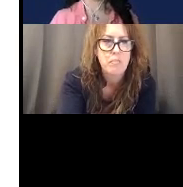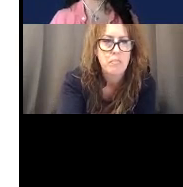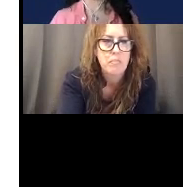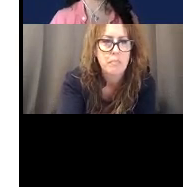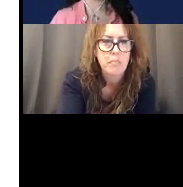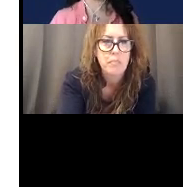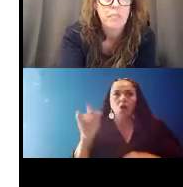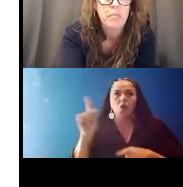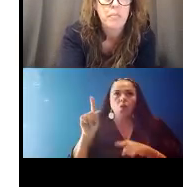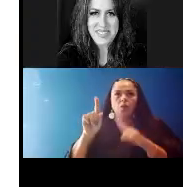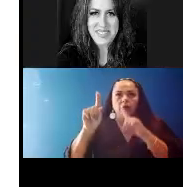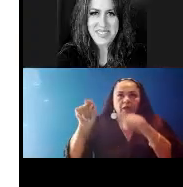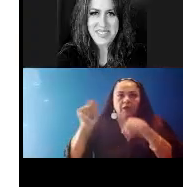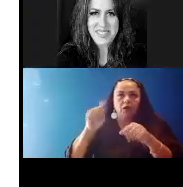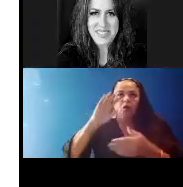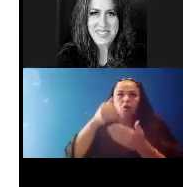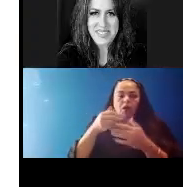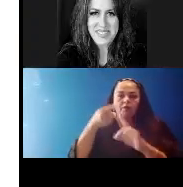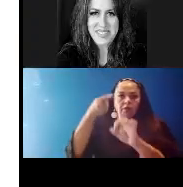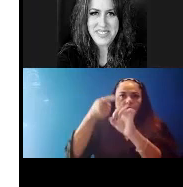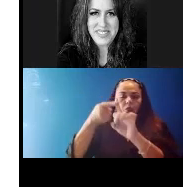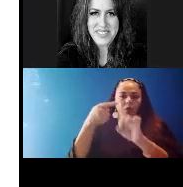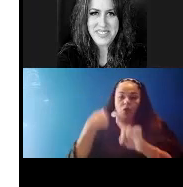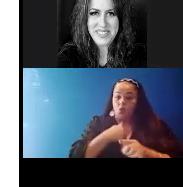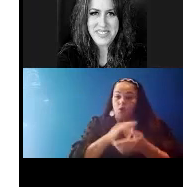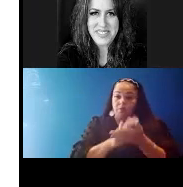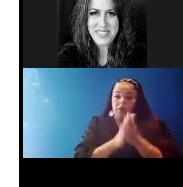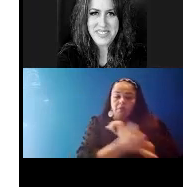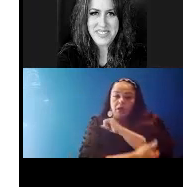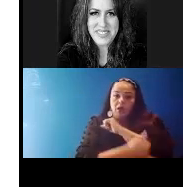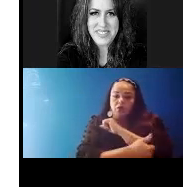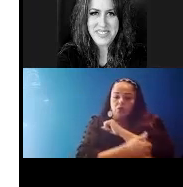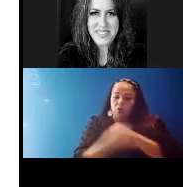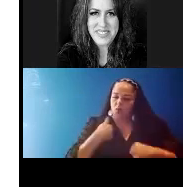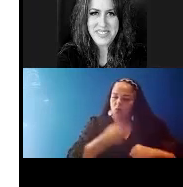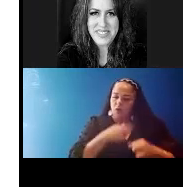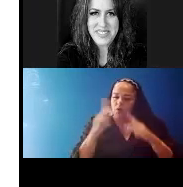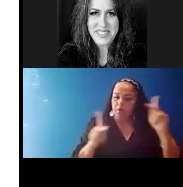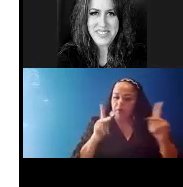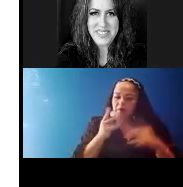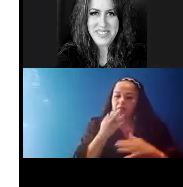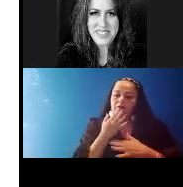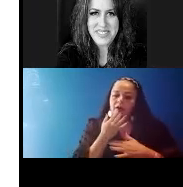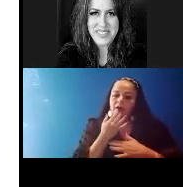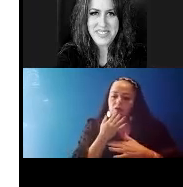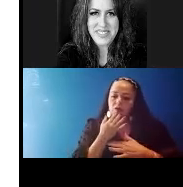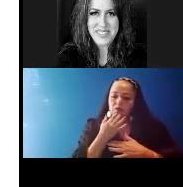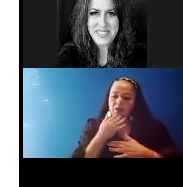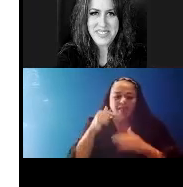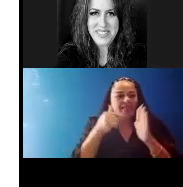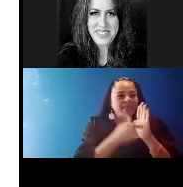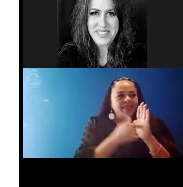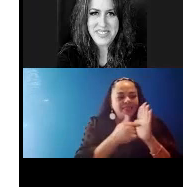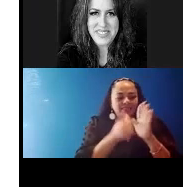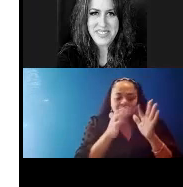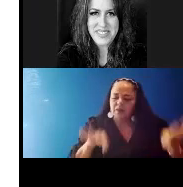get to points of predominantly being a country that is people of color. This is important to note because this does not